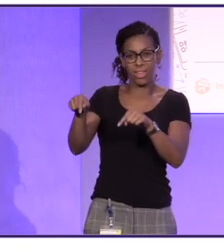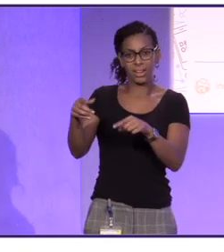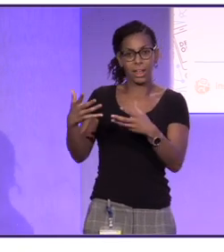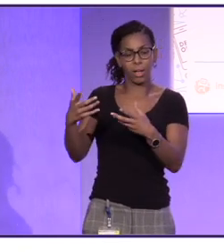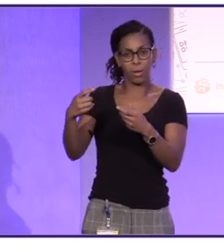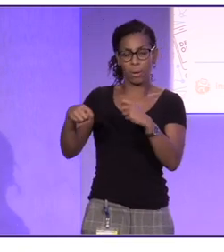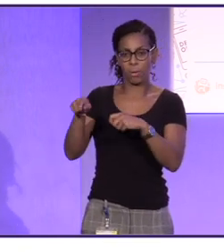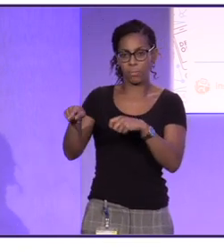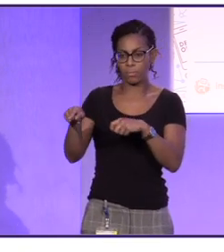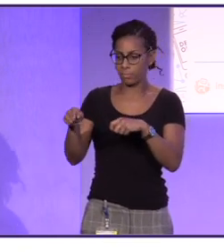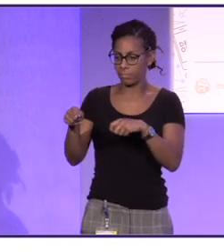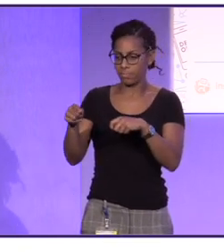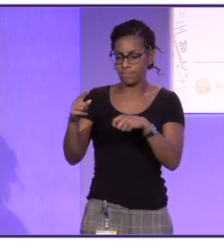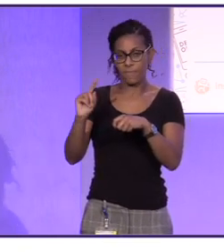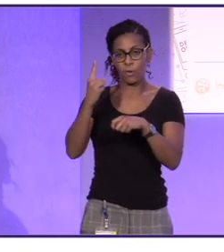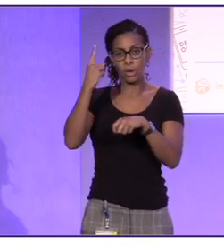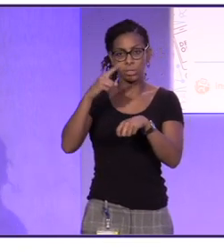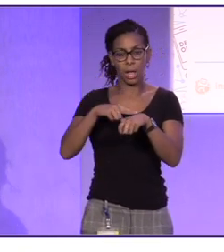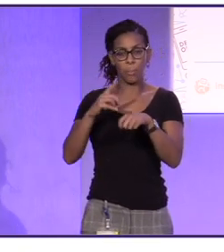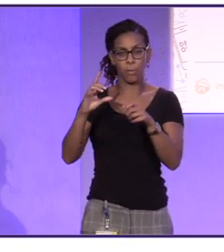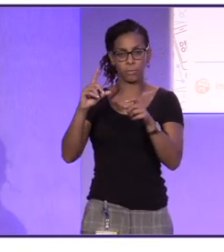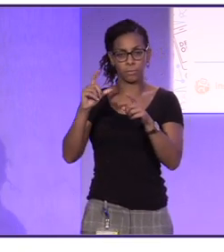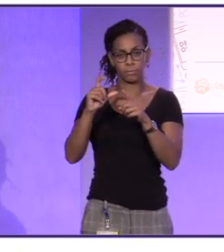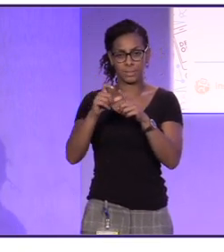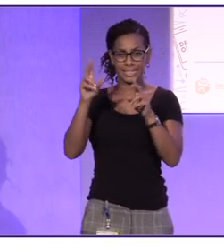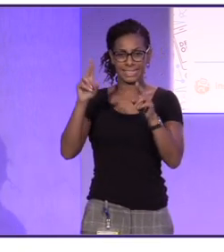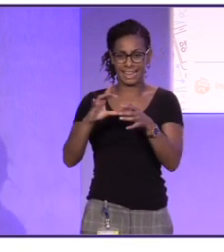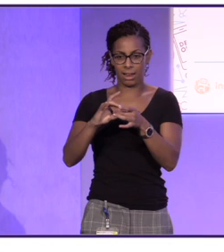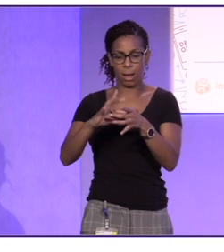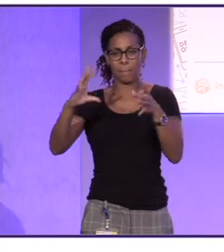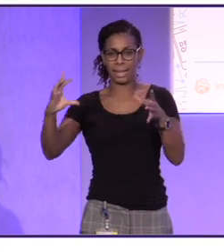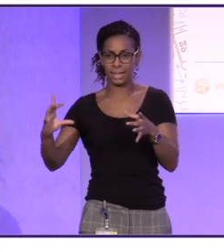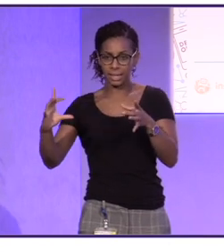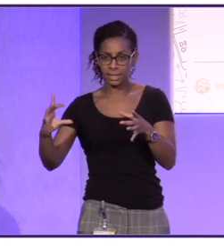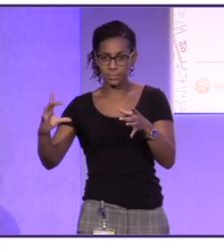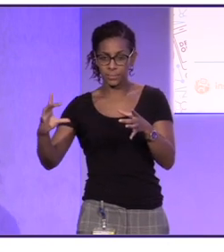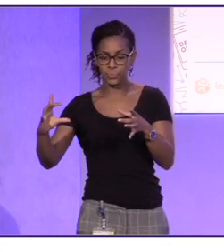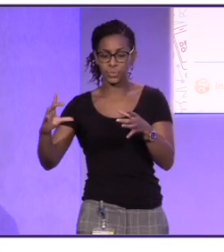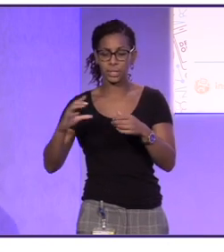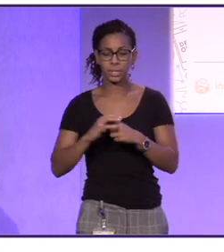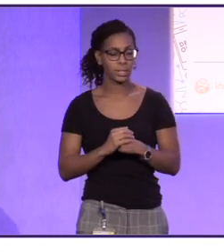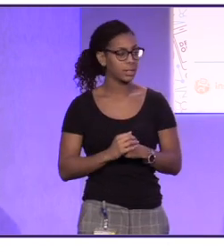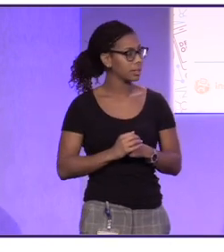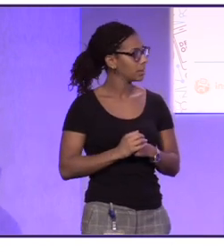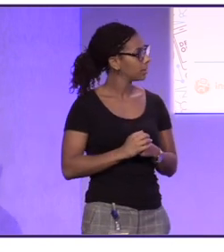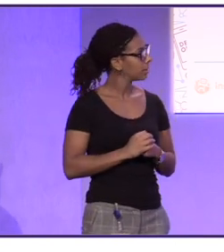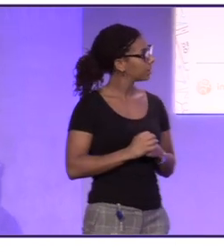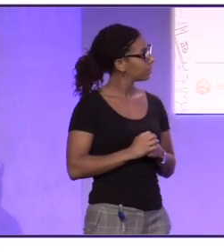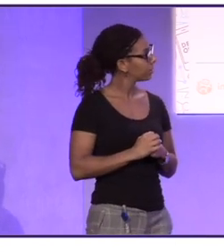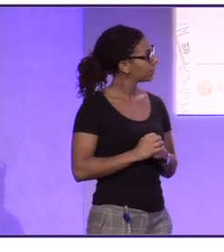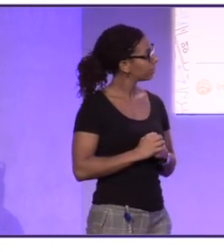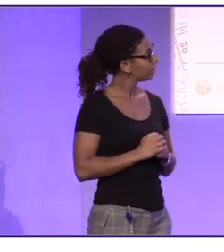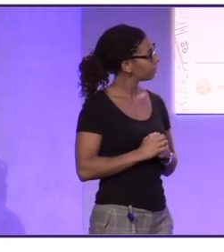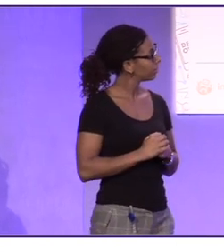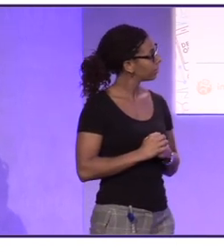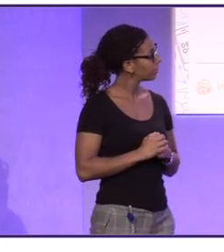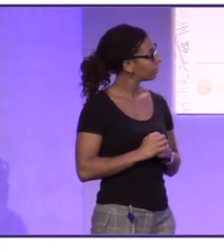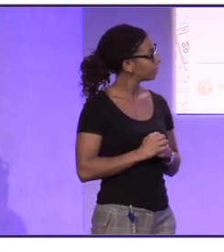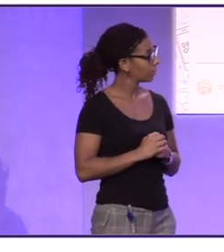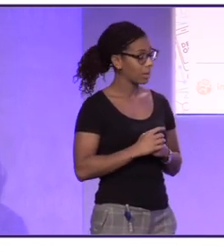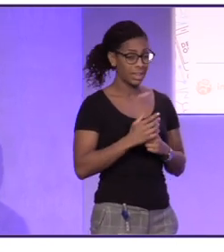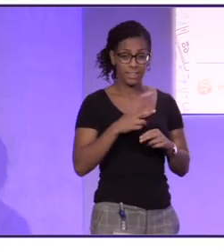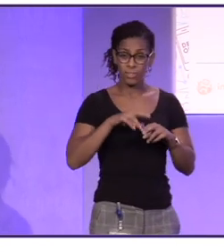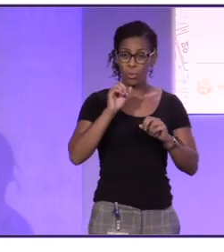our first occurrence of this decoupling going on. And you could, if you had to, because your application is so huge